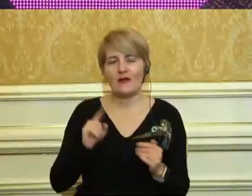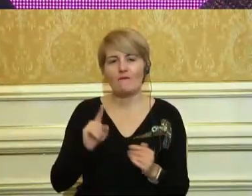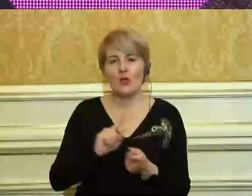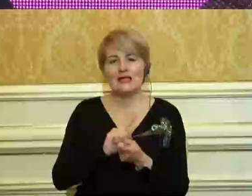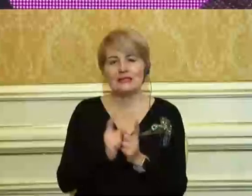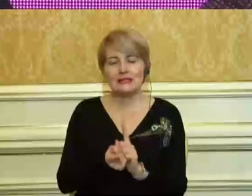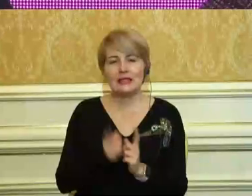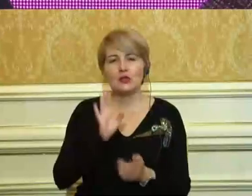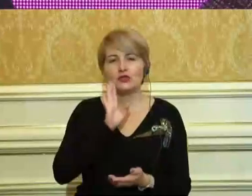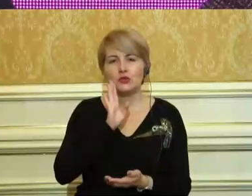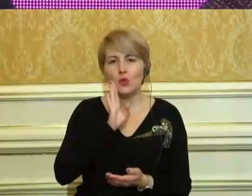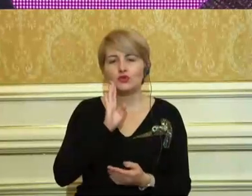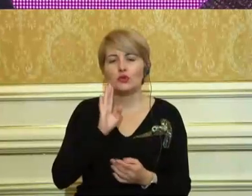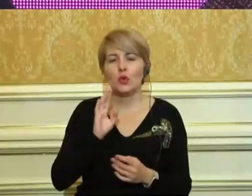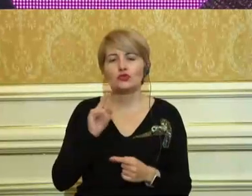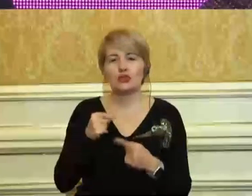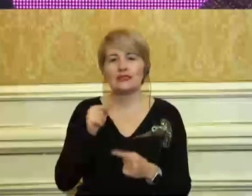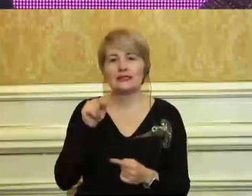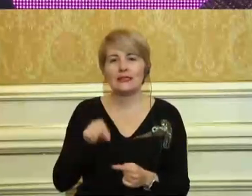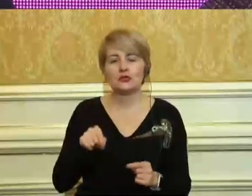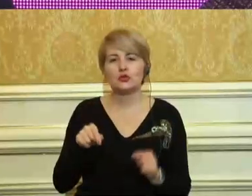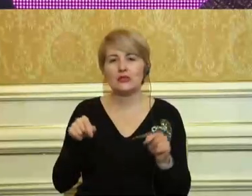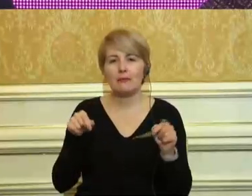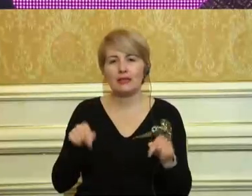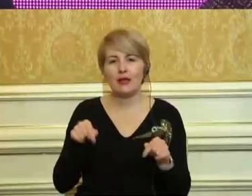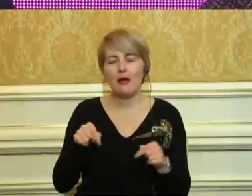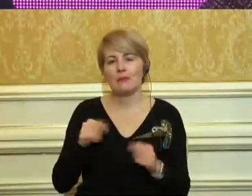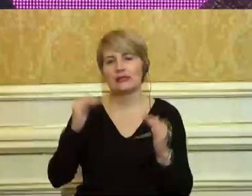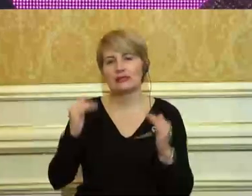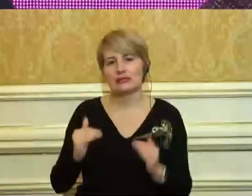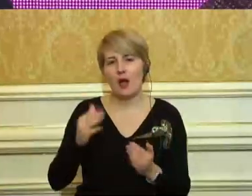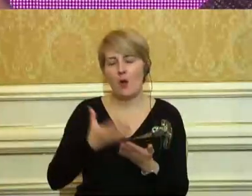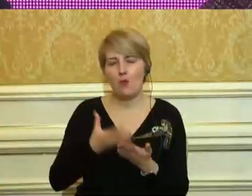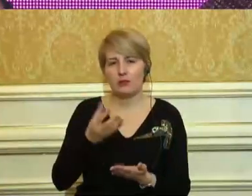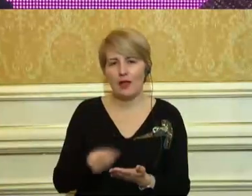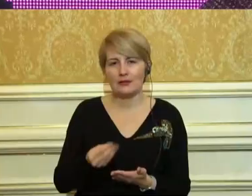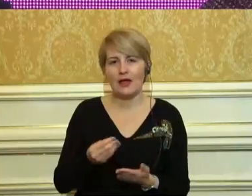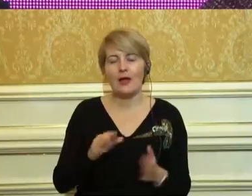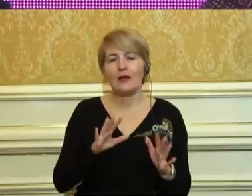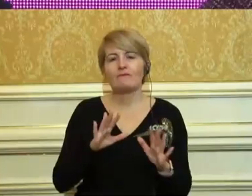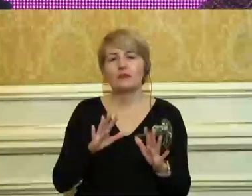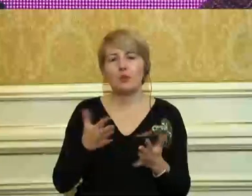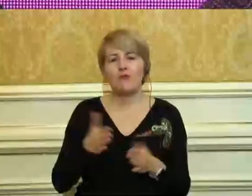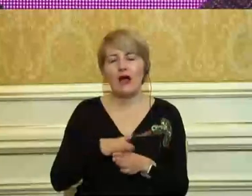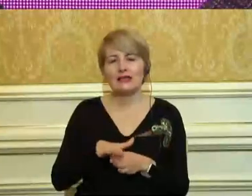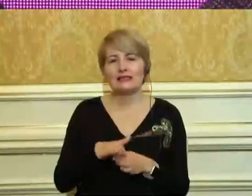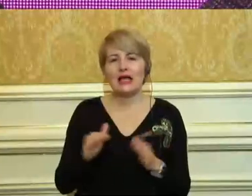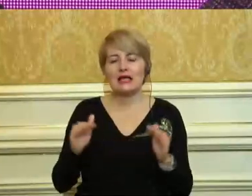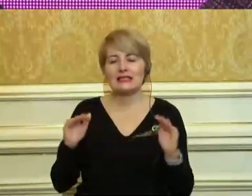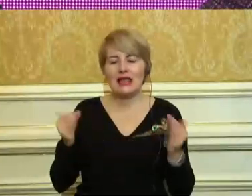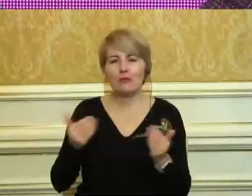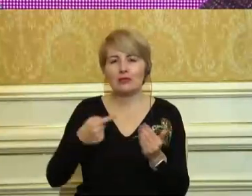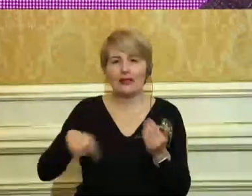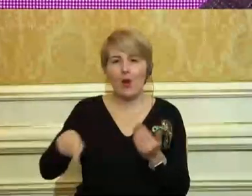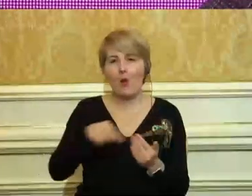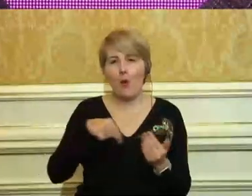females profession, this profession became the females because of the level of the salary, the lowest salary. It's a